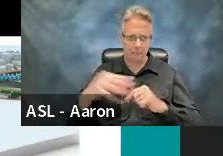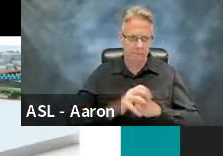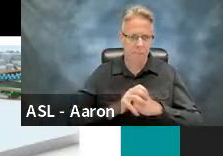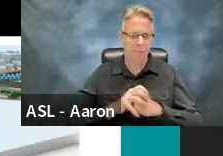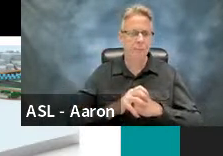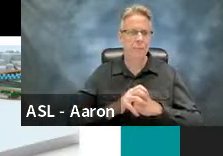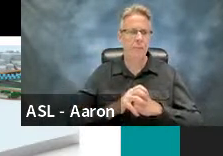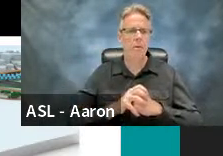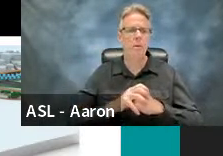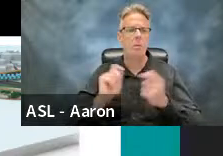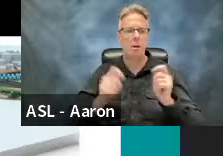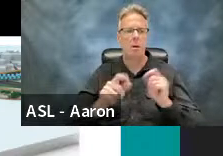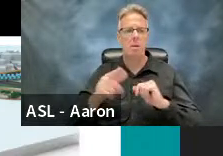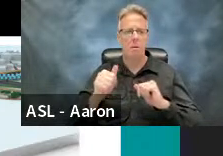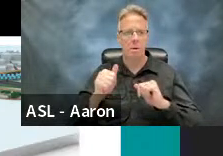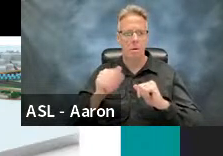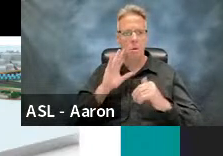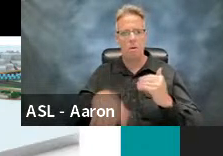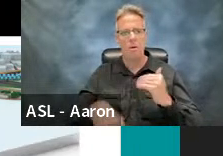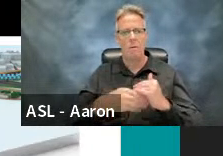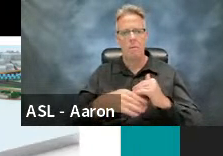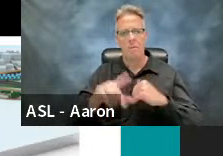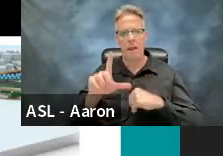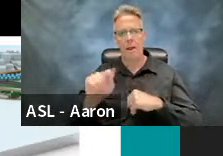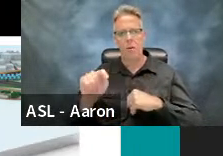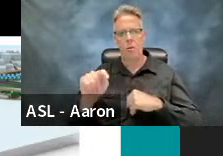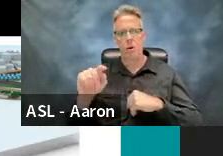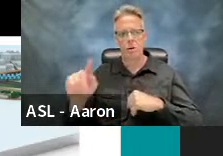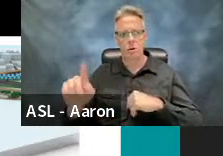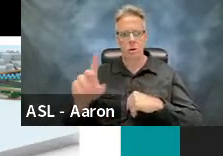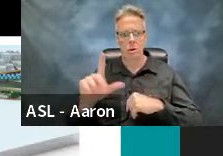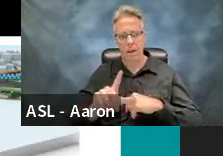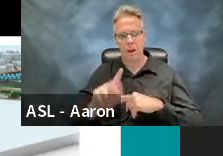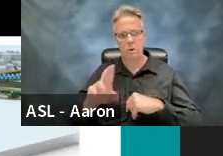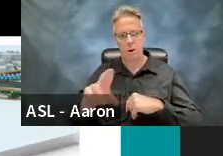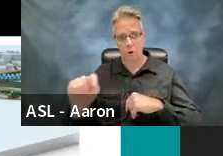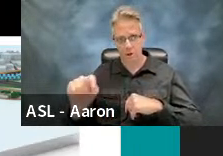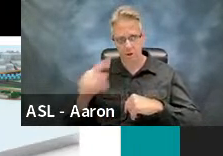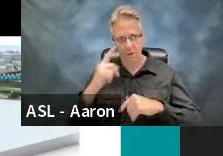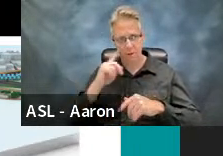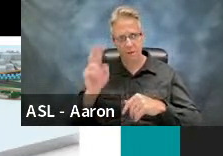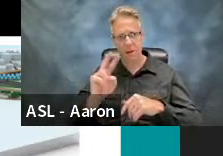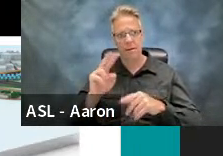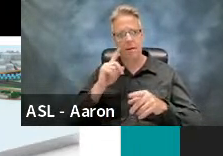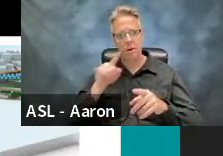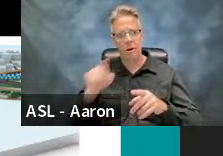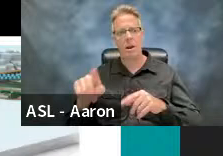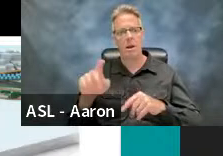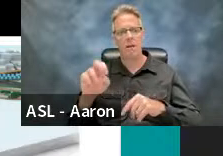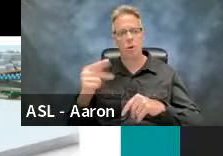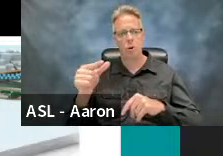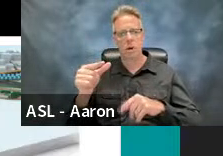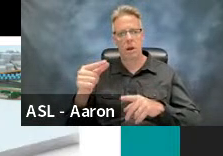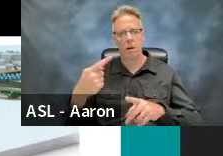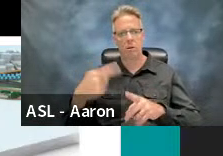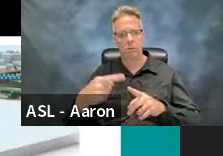The modified LPA includes an extension of light rail transit from Expo Center to Vancouver with a terminus at Evergreen